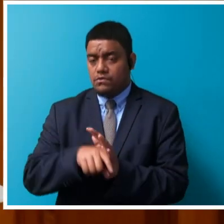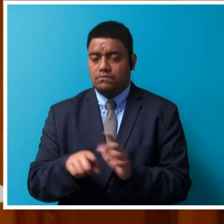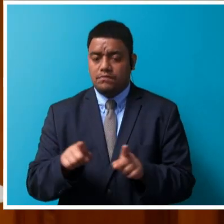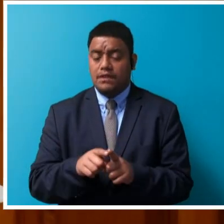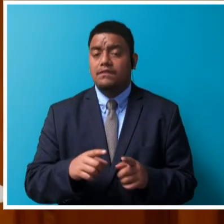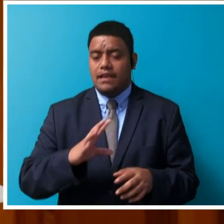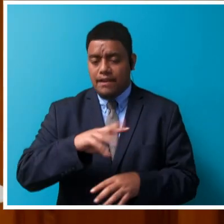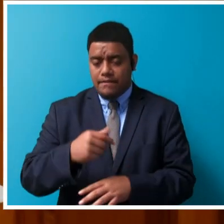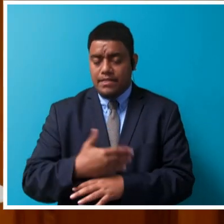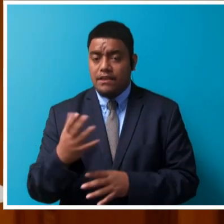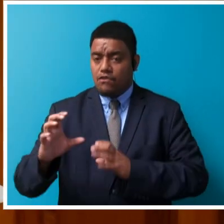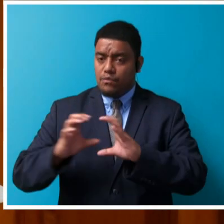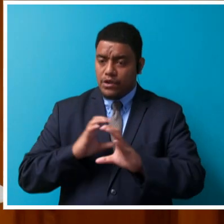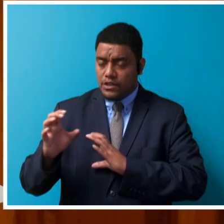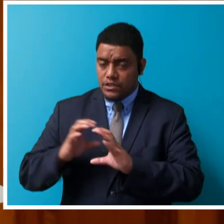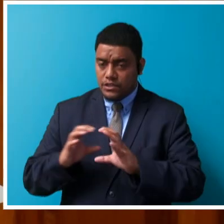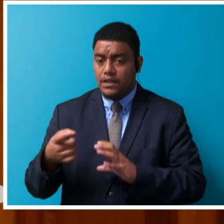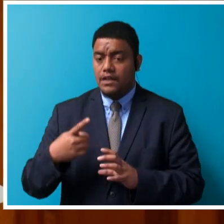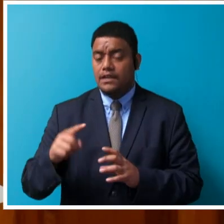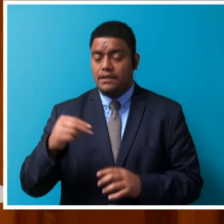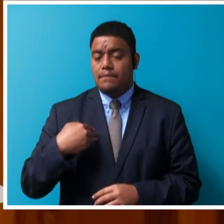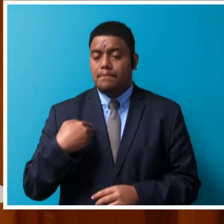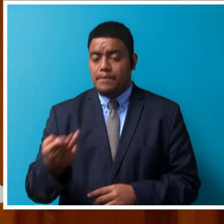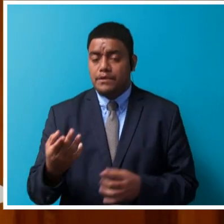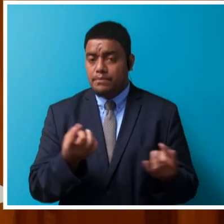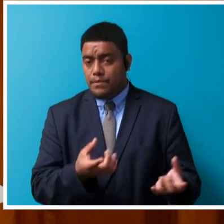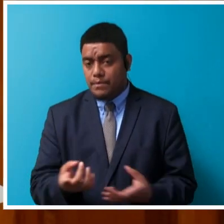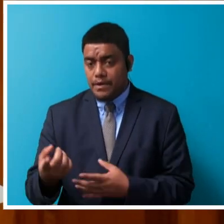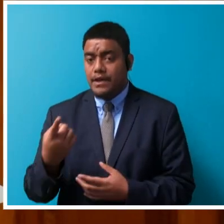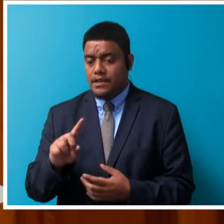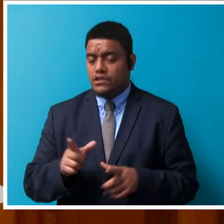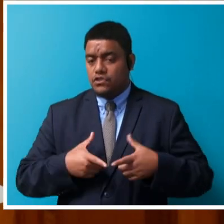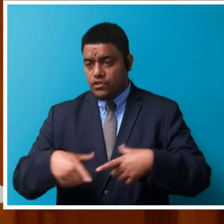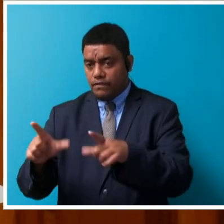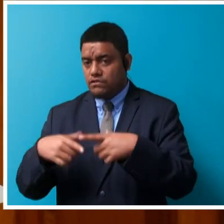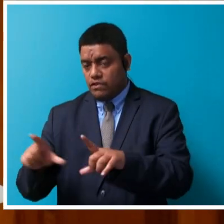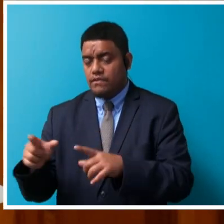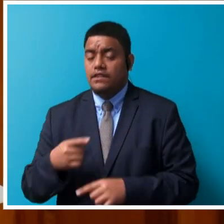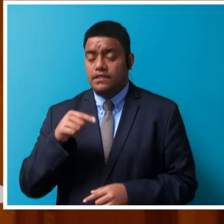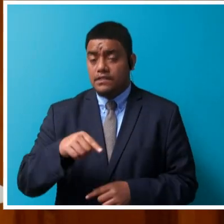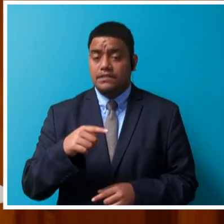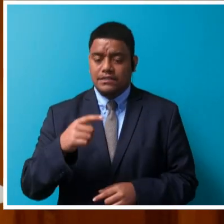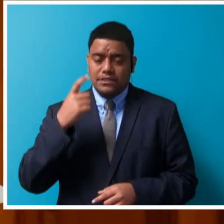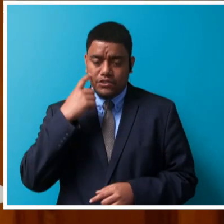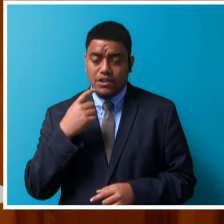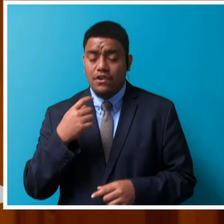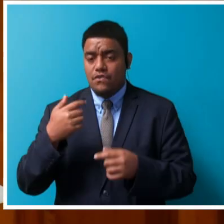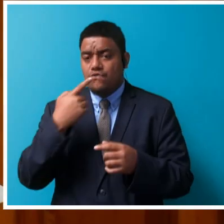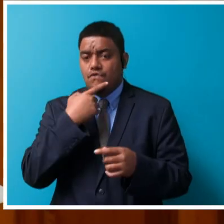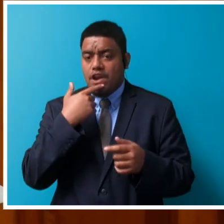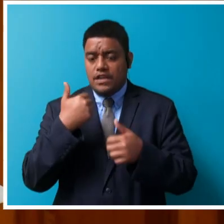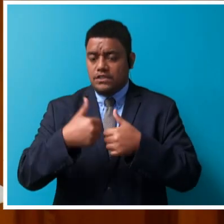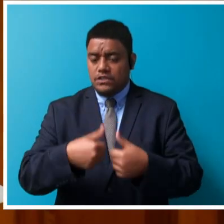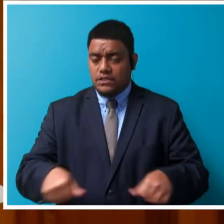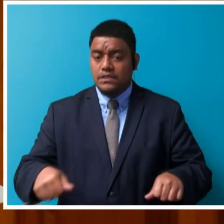daily diplomatic communication, urgent mission maintenance, and sudden travel logistics. And this cuts the red tape that previously